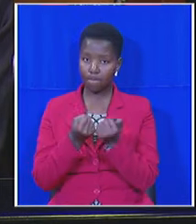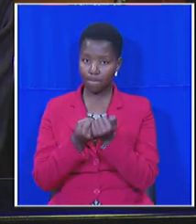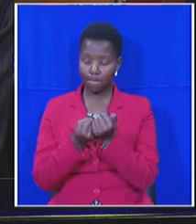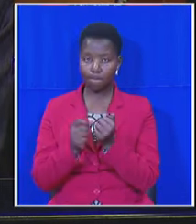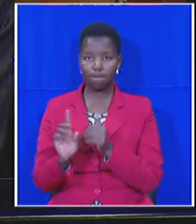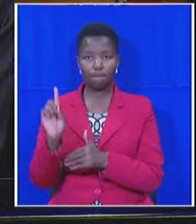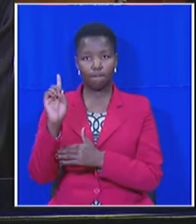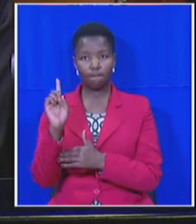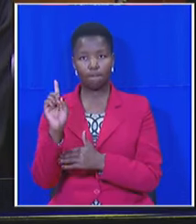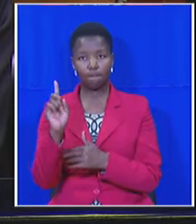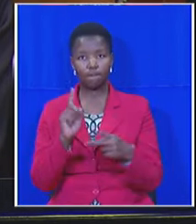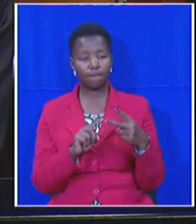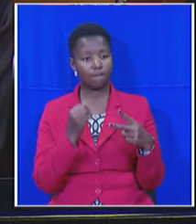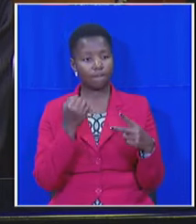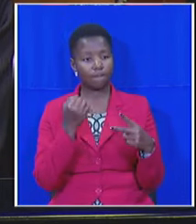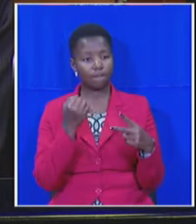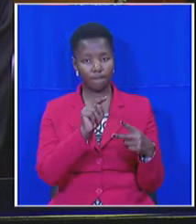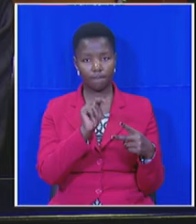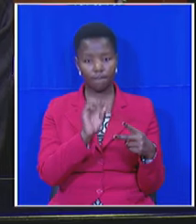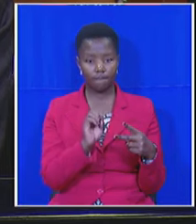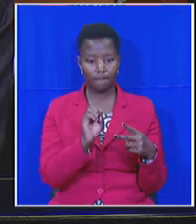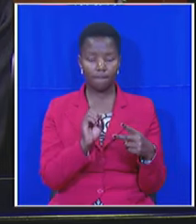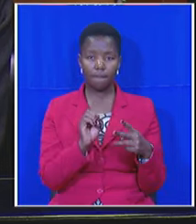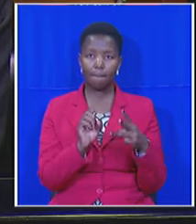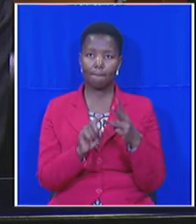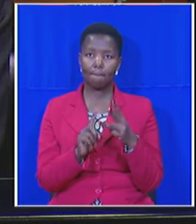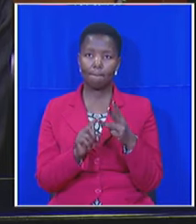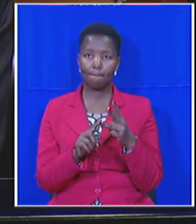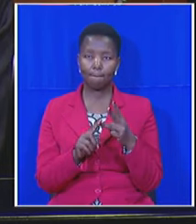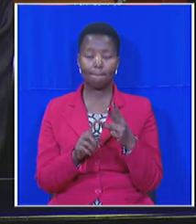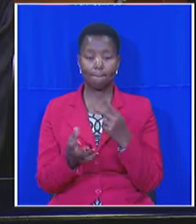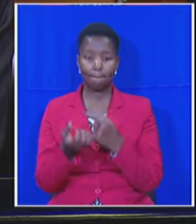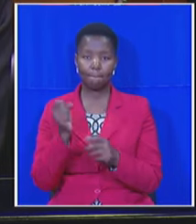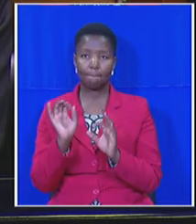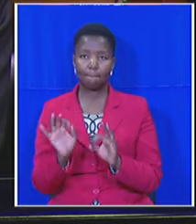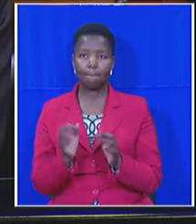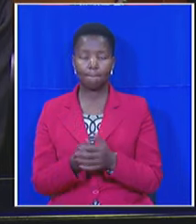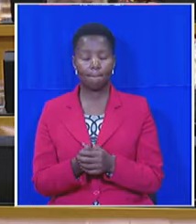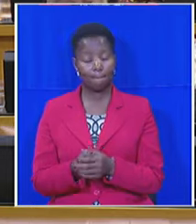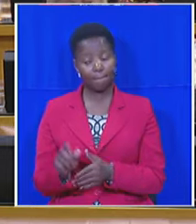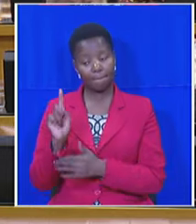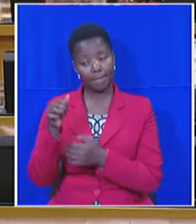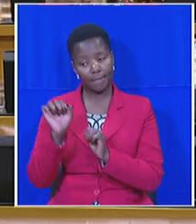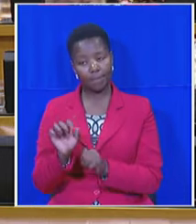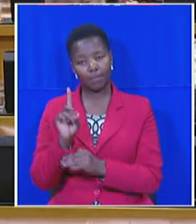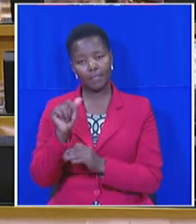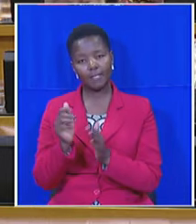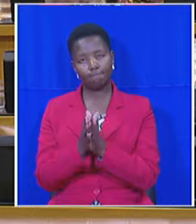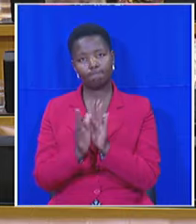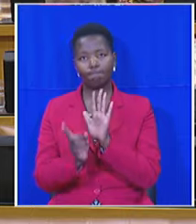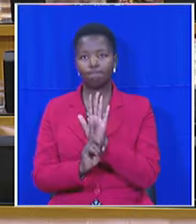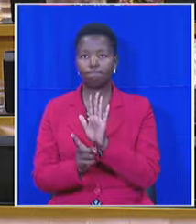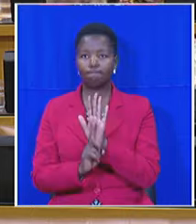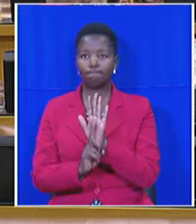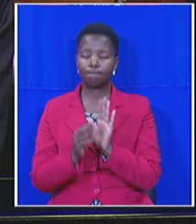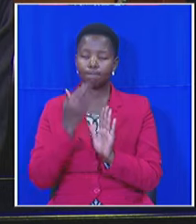aye. Those against will say no. Think the ayes have it. Chairperson, the DA calls for division. Thank